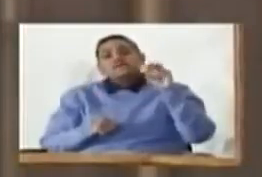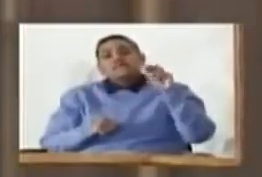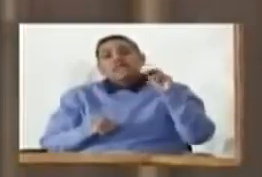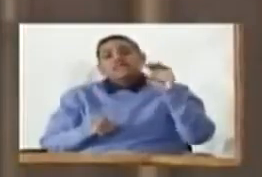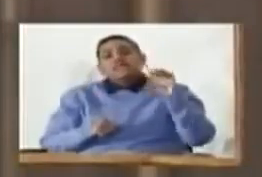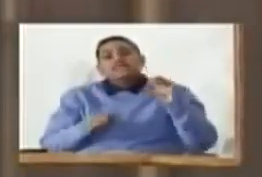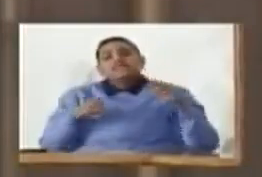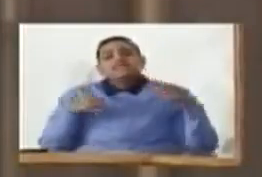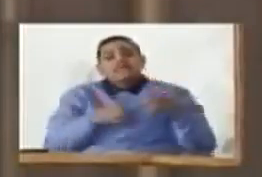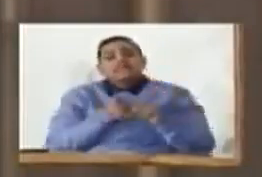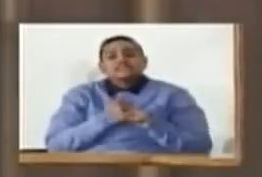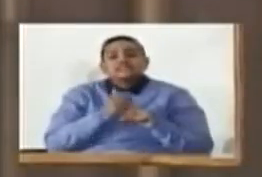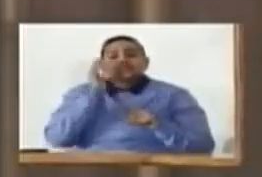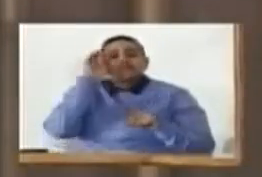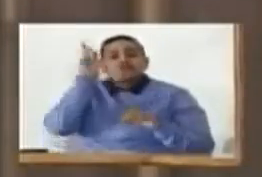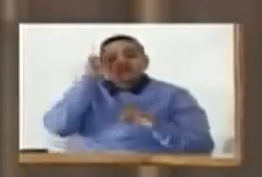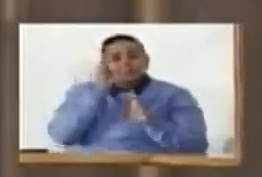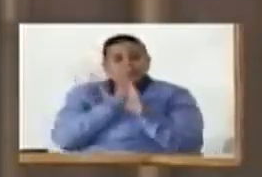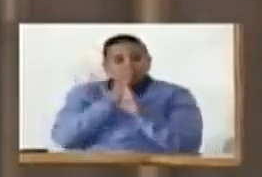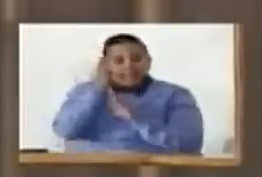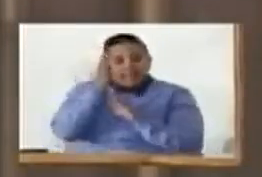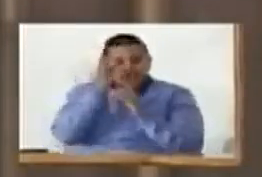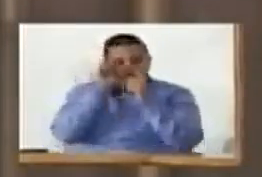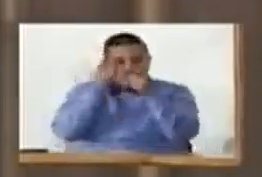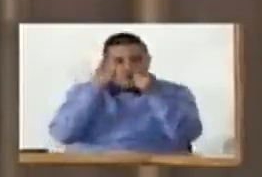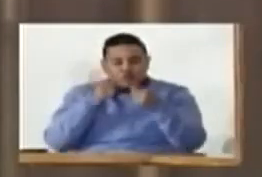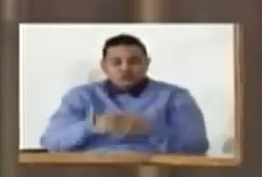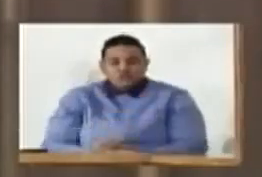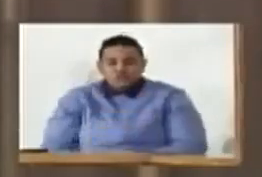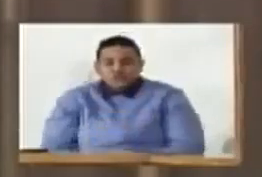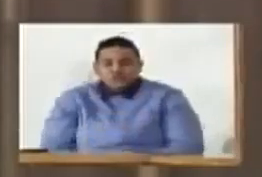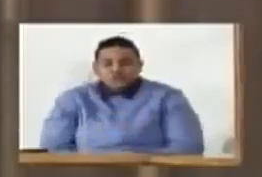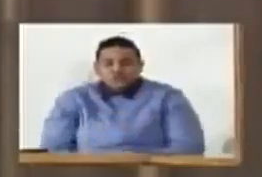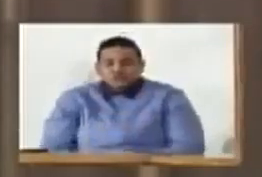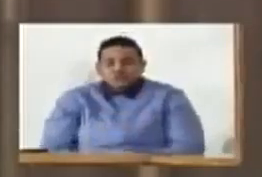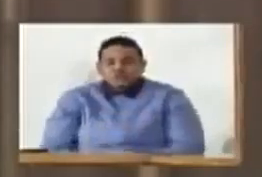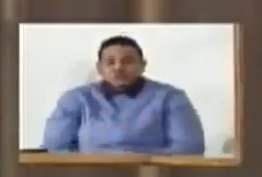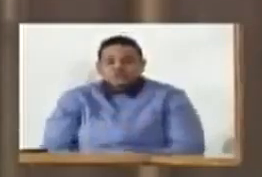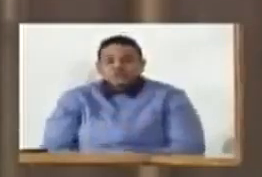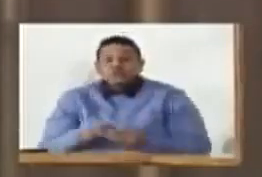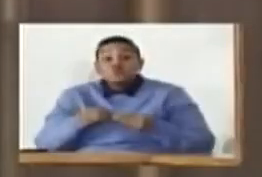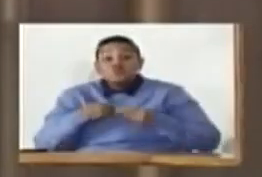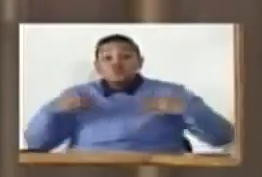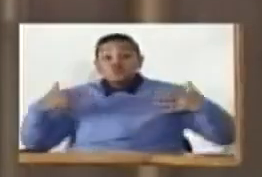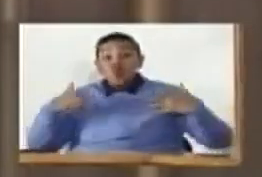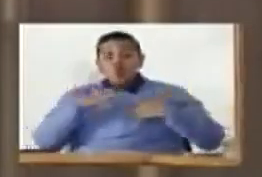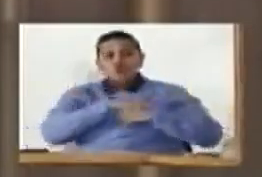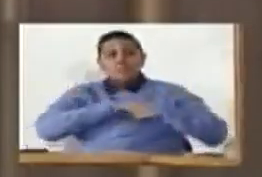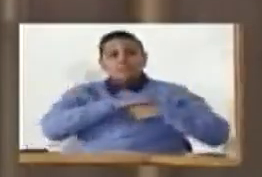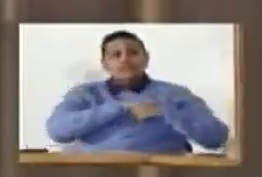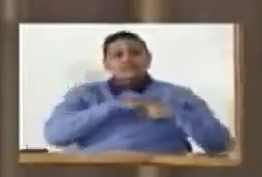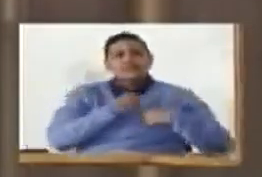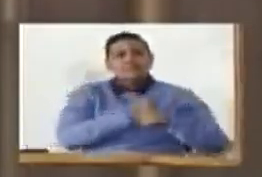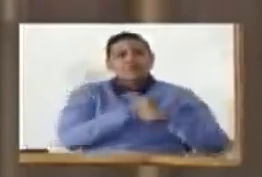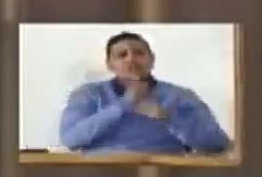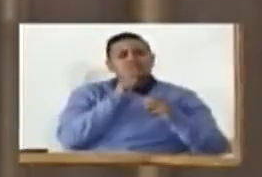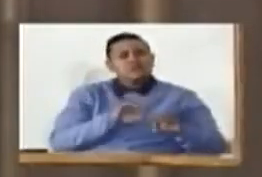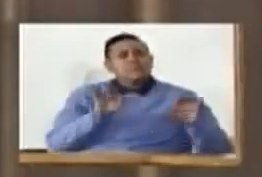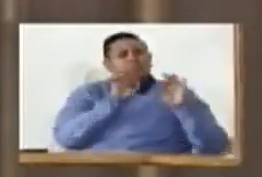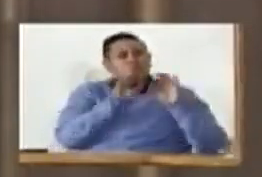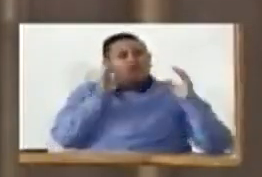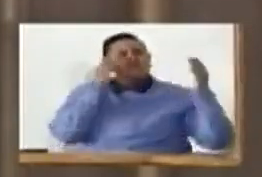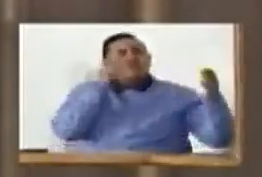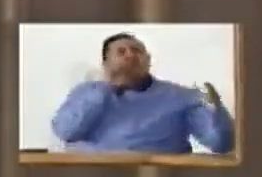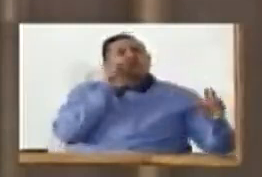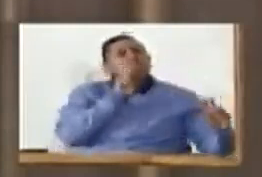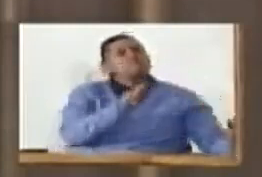sector will be the main focus. To grow domestic production, keen focus will be paid to